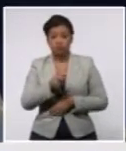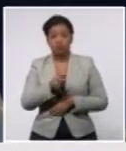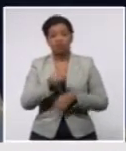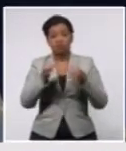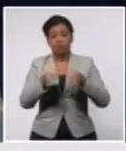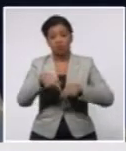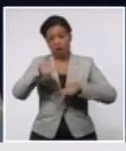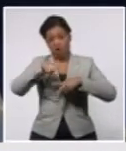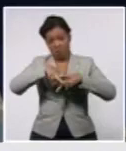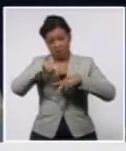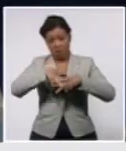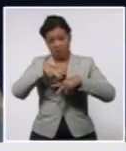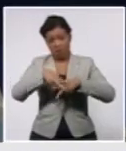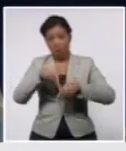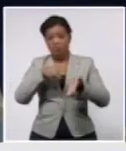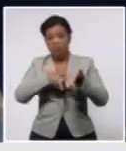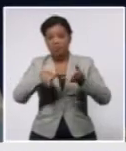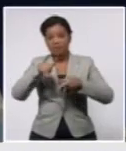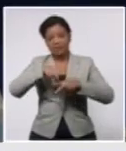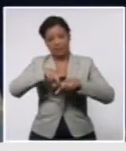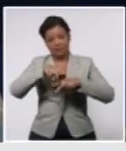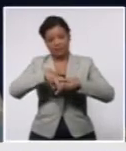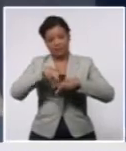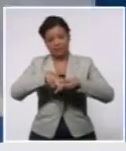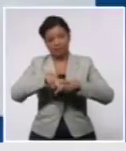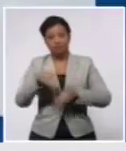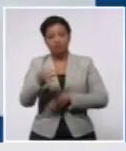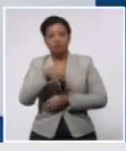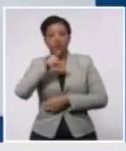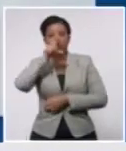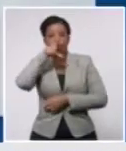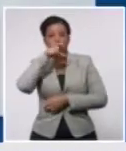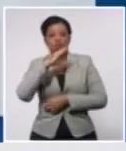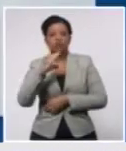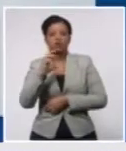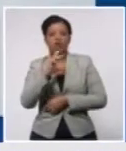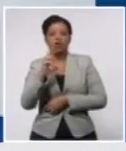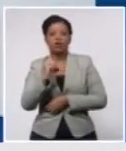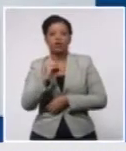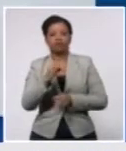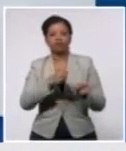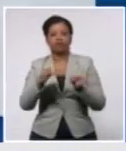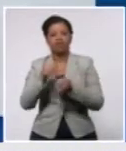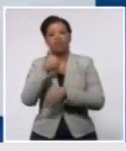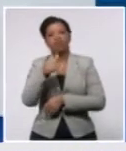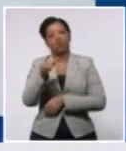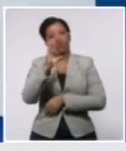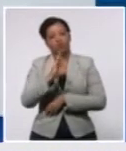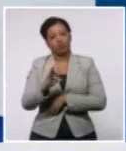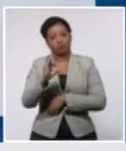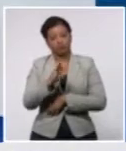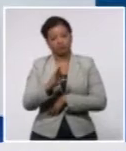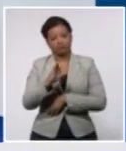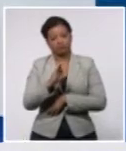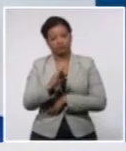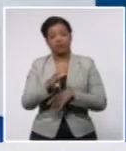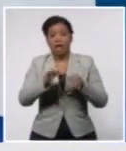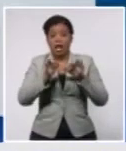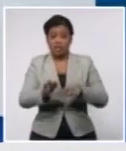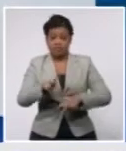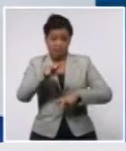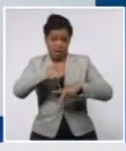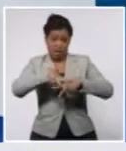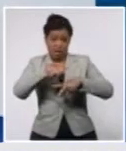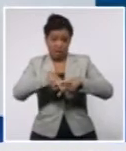age. The 4 cases belong to Havana province. From Cotorro, Cerro, and 10 de